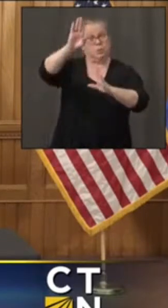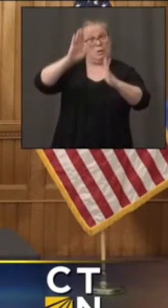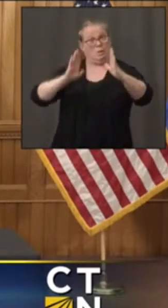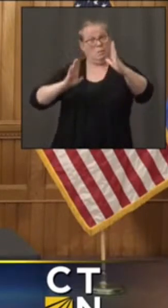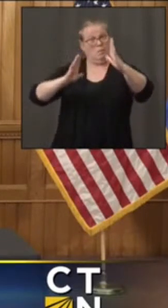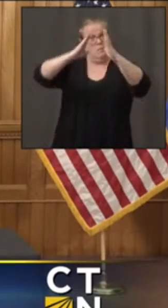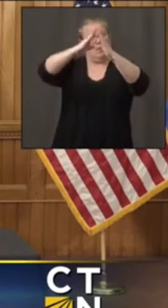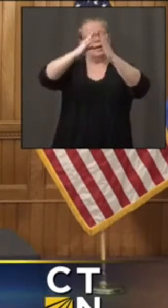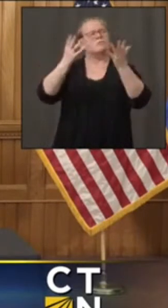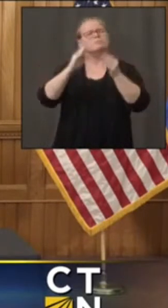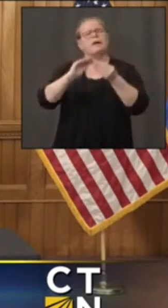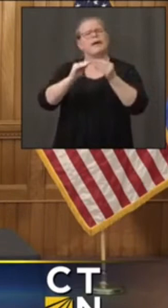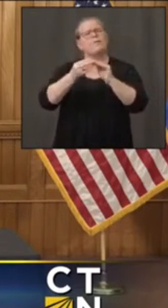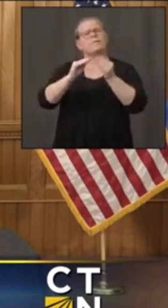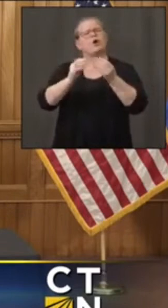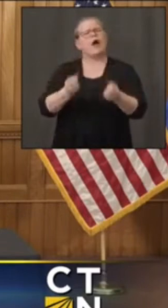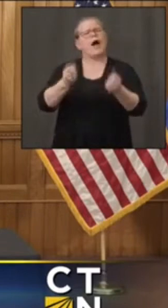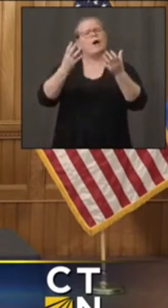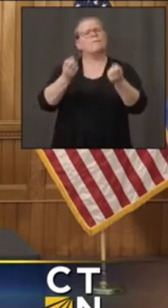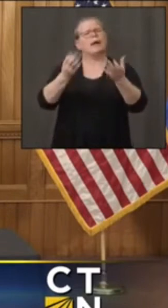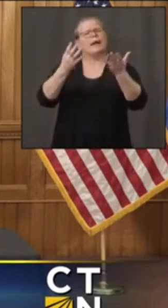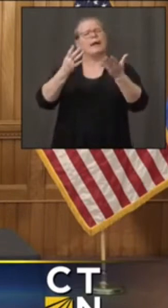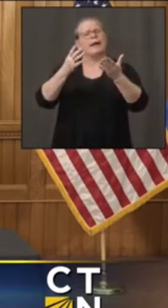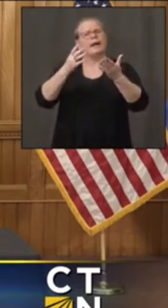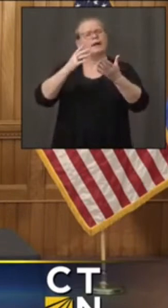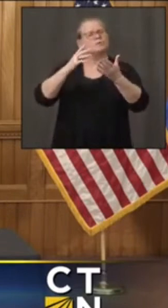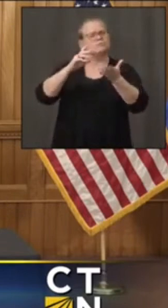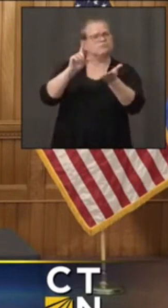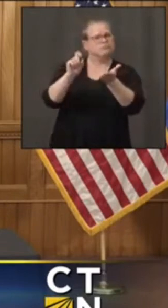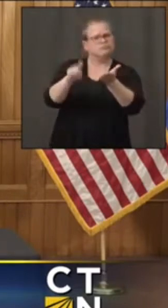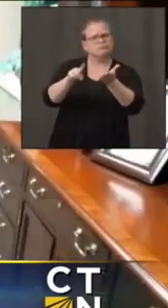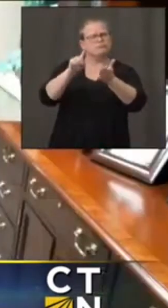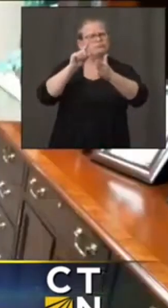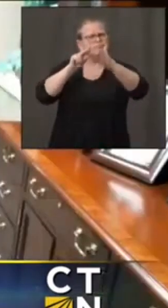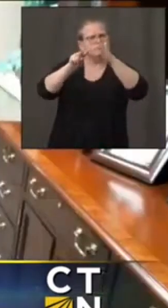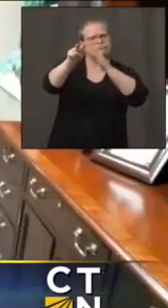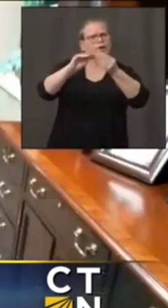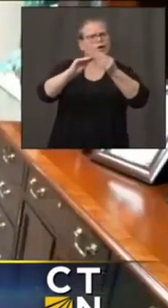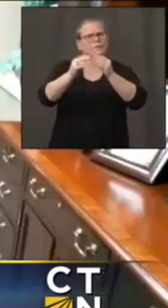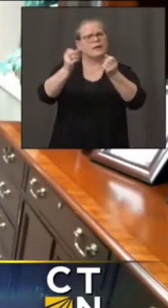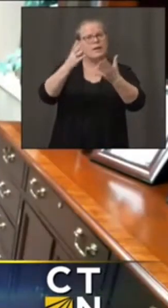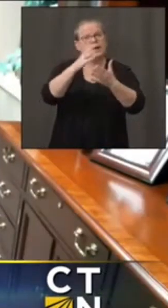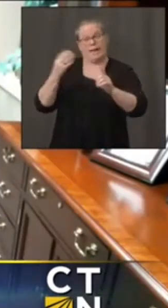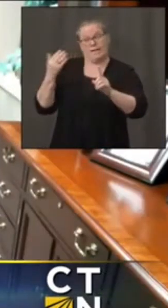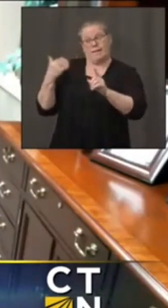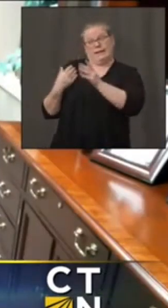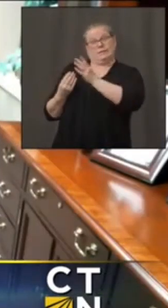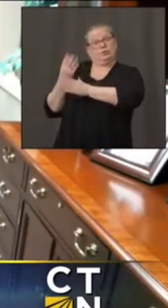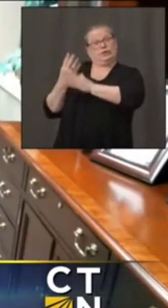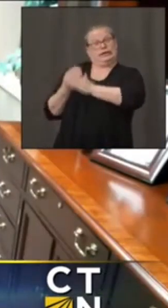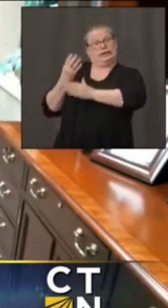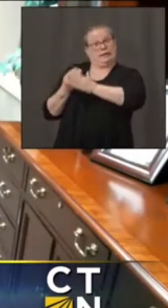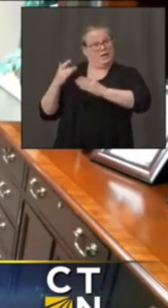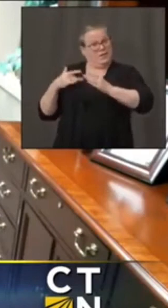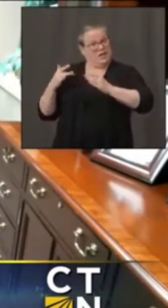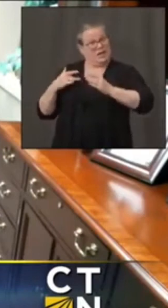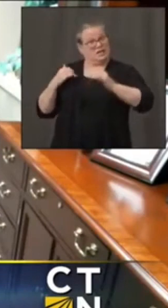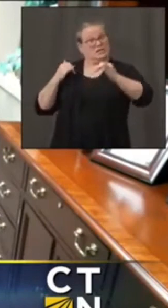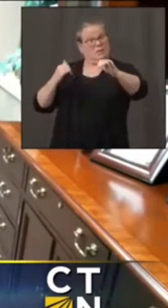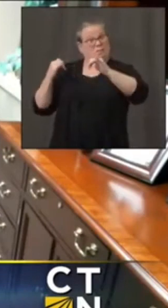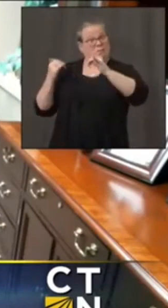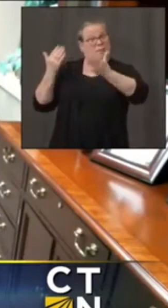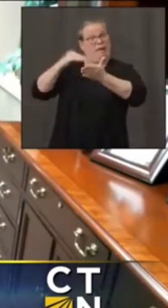would these compare to the peak numbers we saw earlier this year? They still would not approach, and